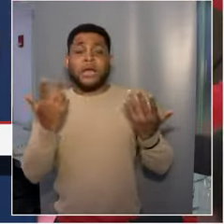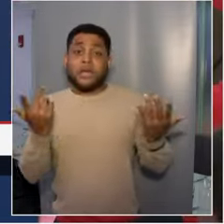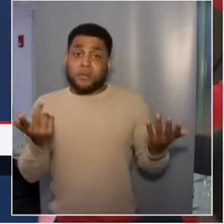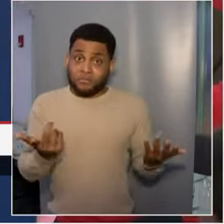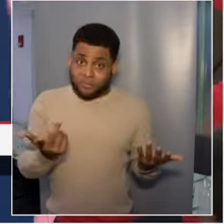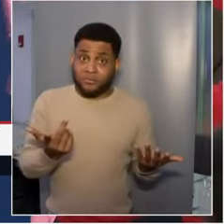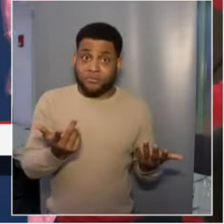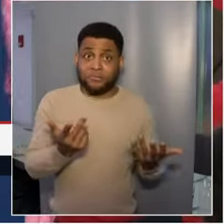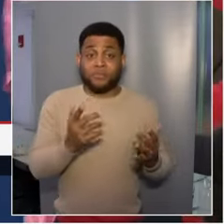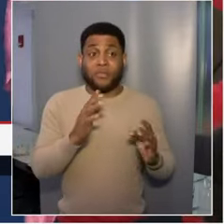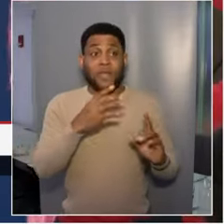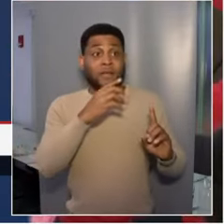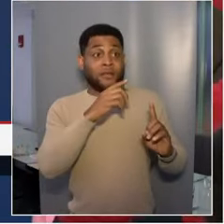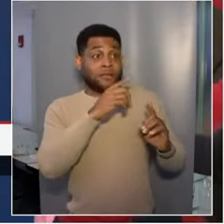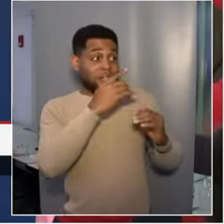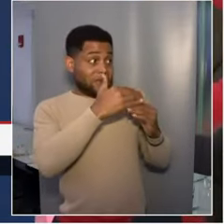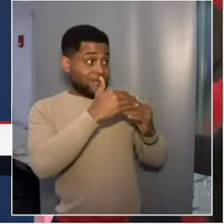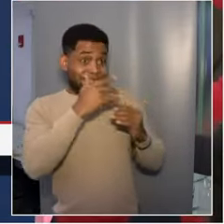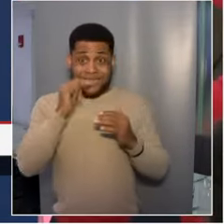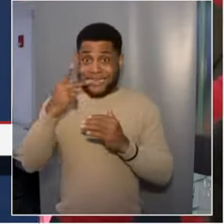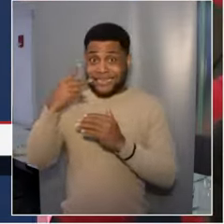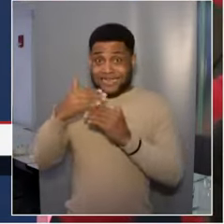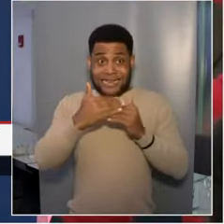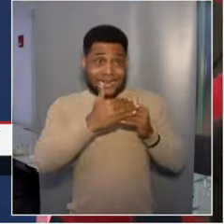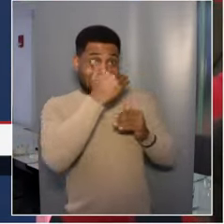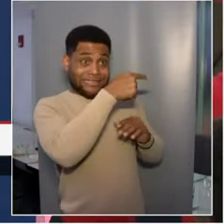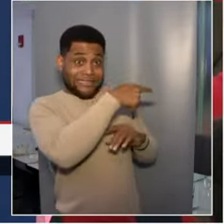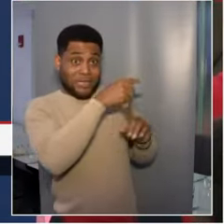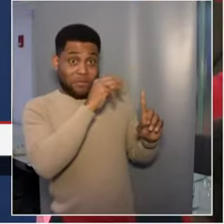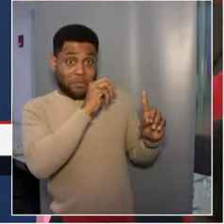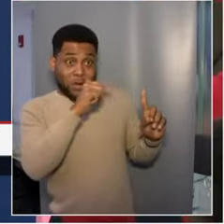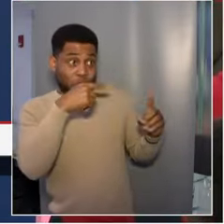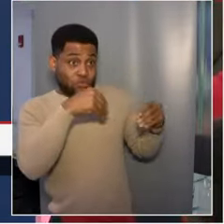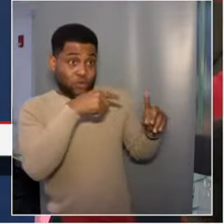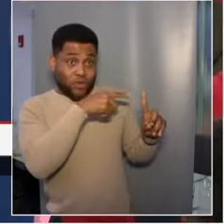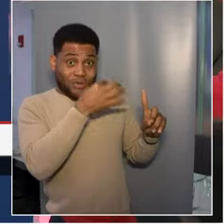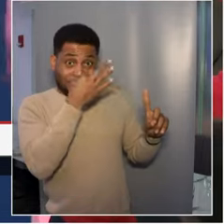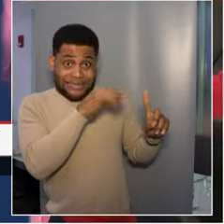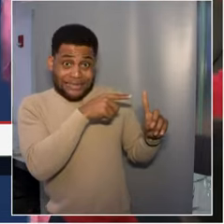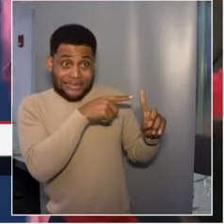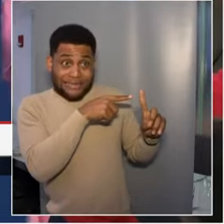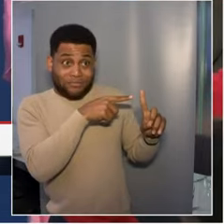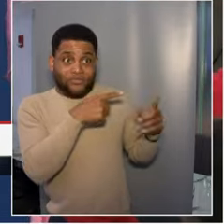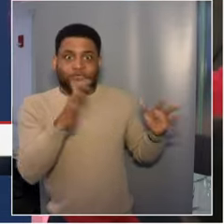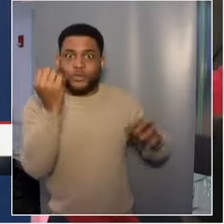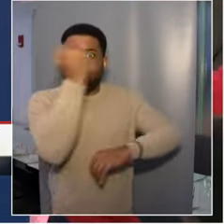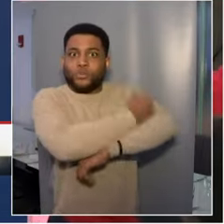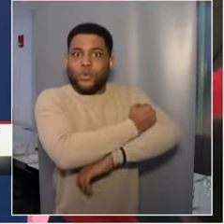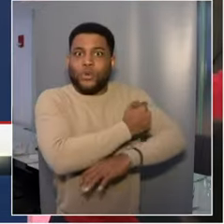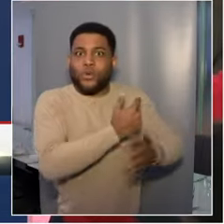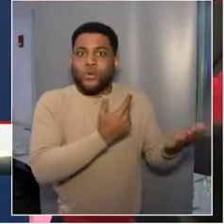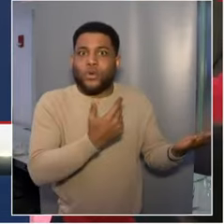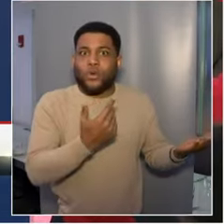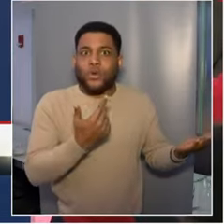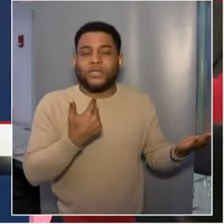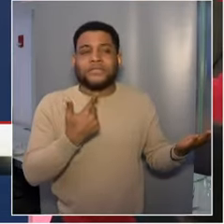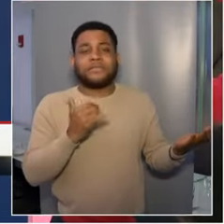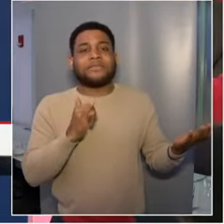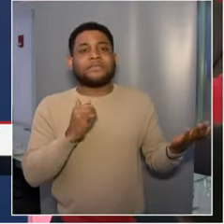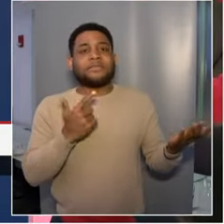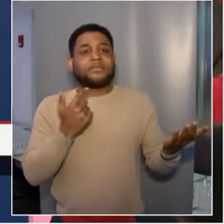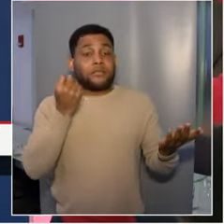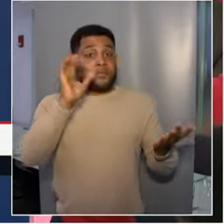closed. It, by the way, closed while we were halfway completing our esports